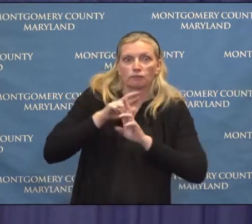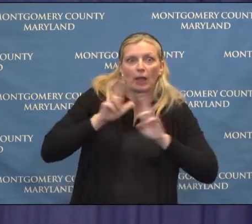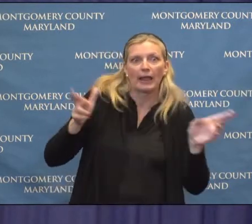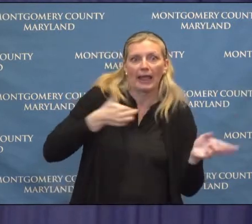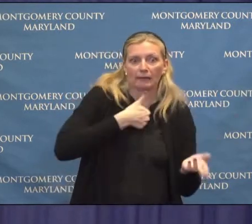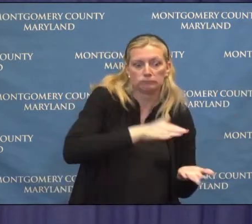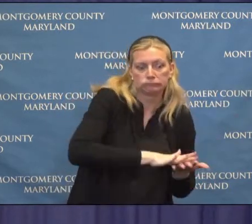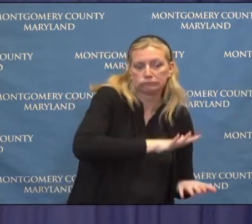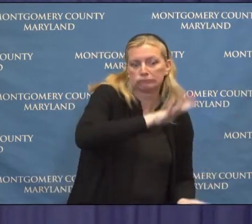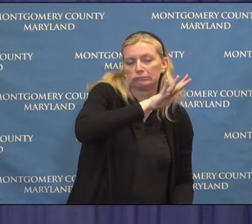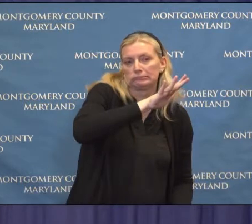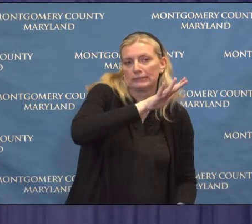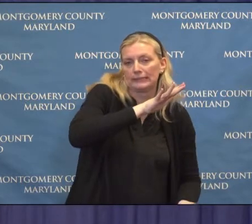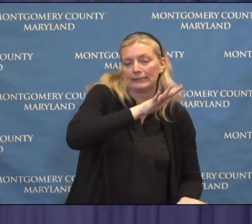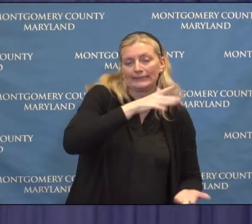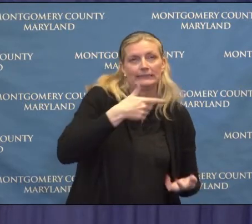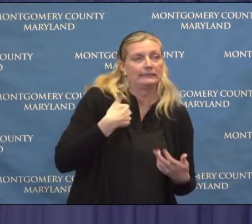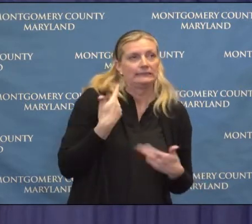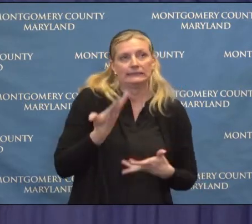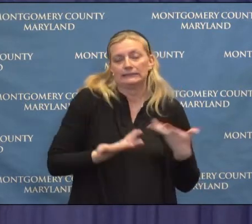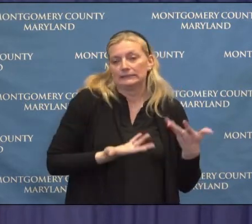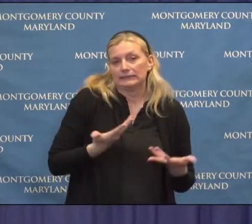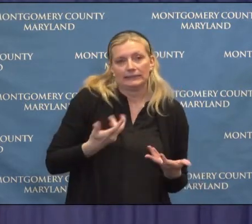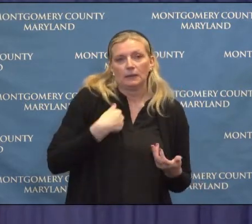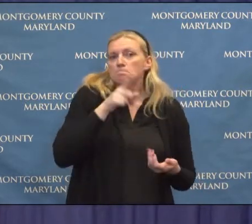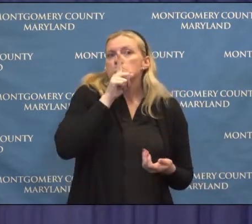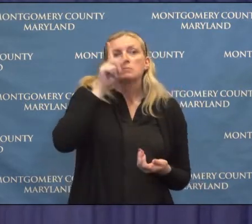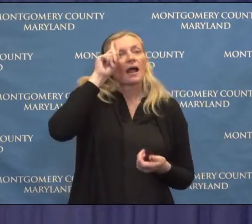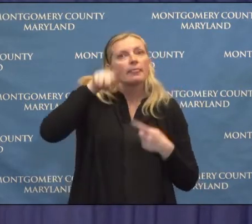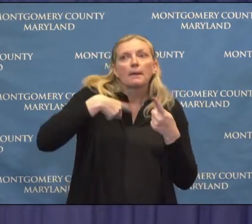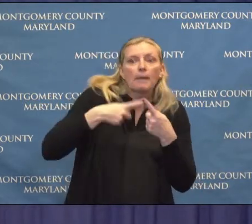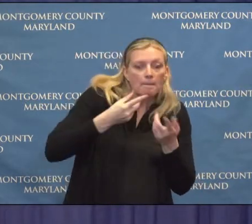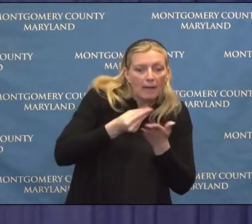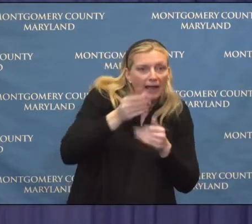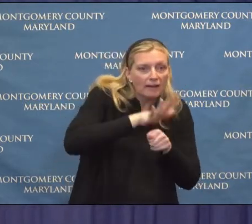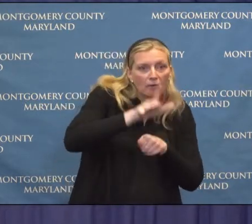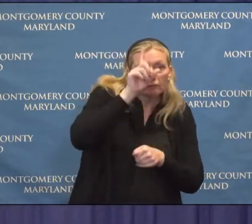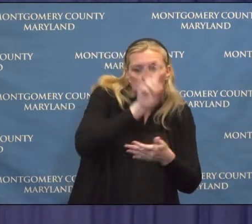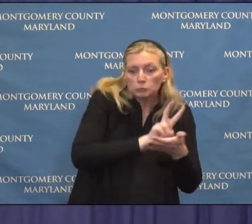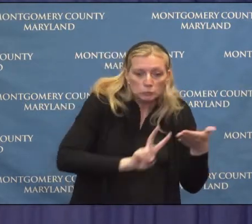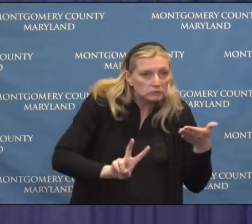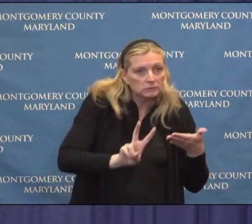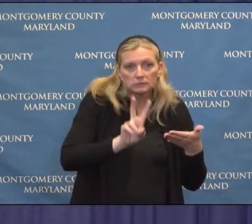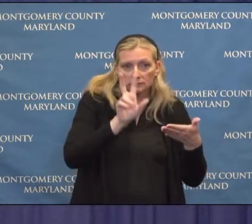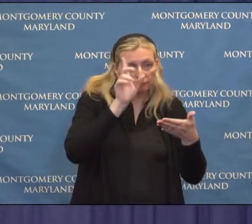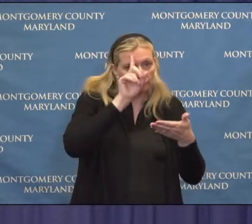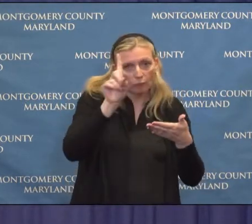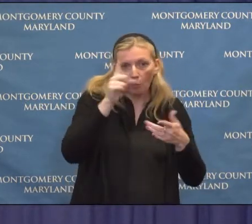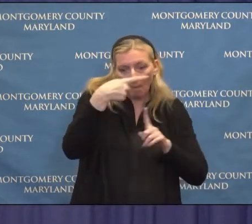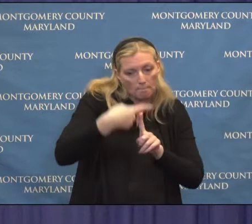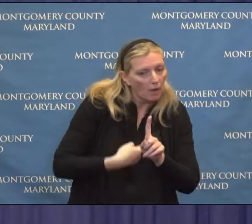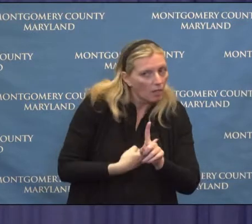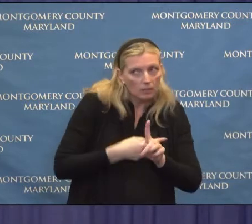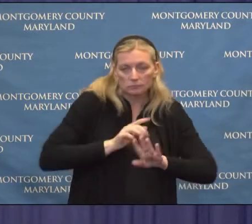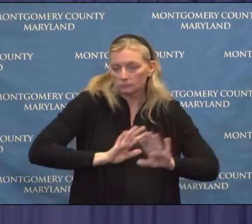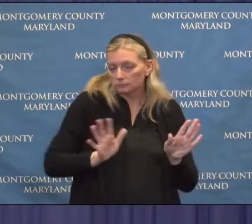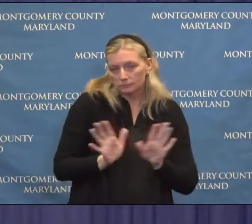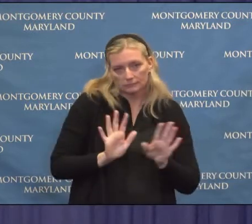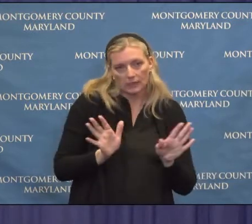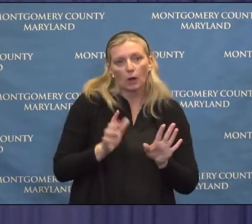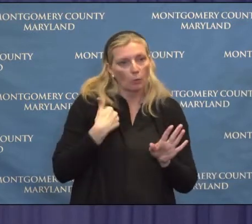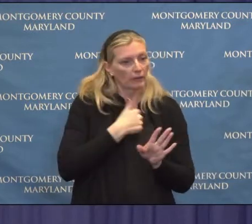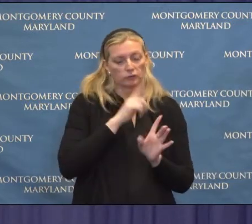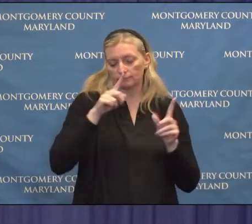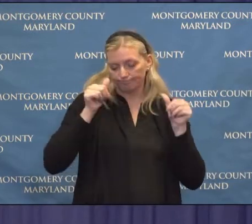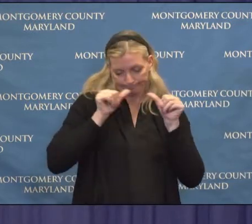made a point of saying we're not thinking about buying for a two-week timeline or a four-week timeline. We are just